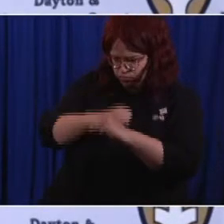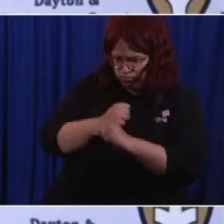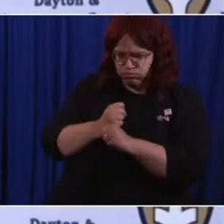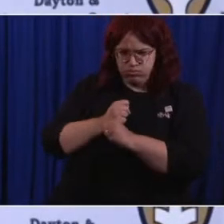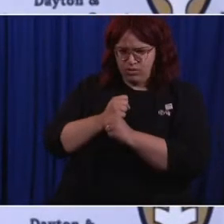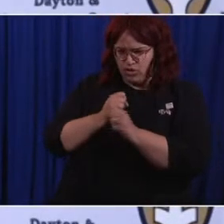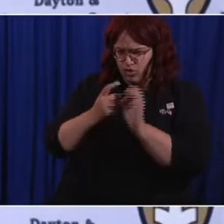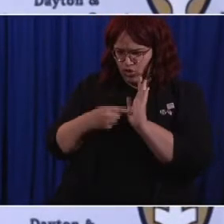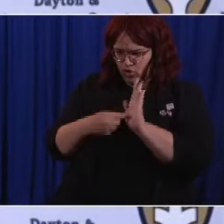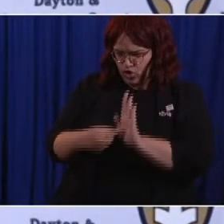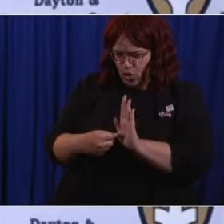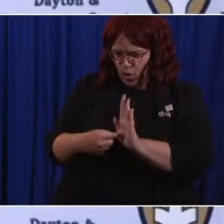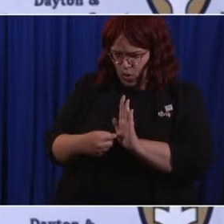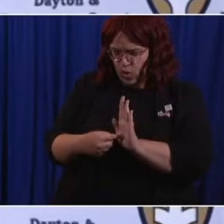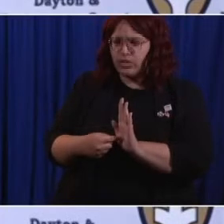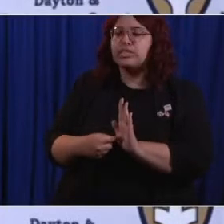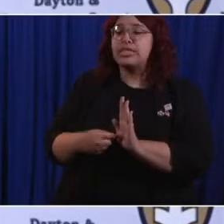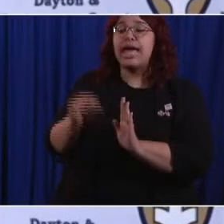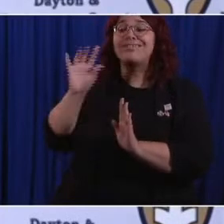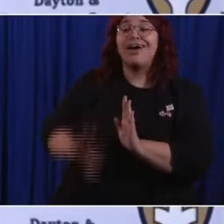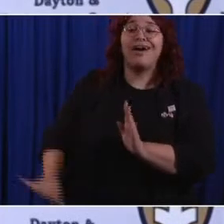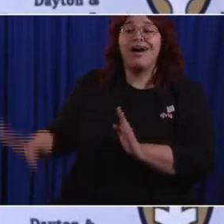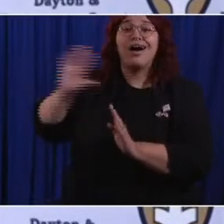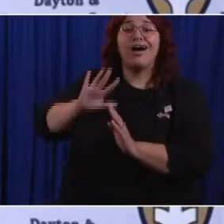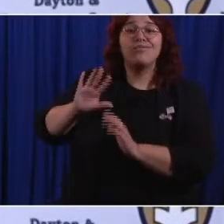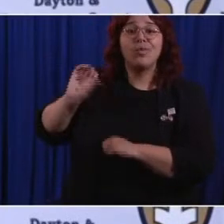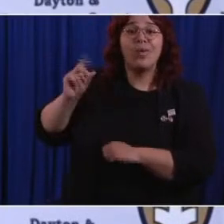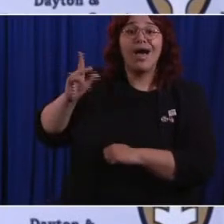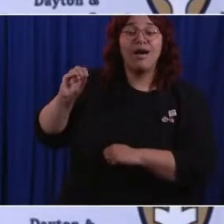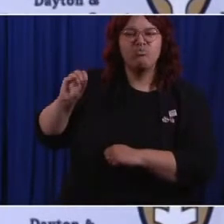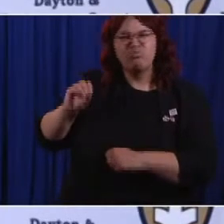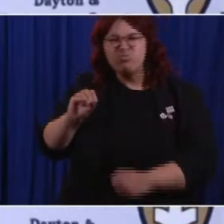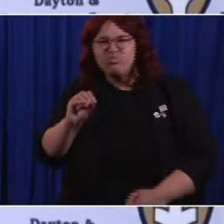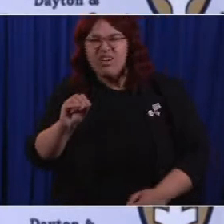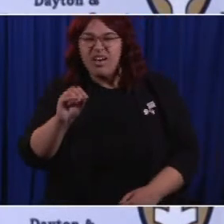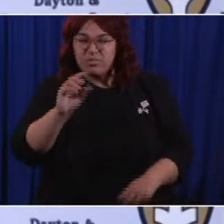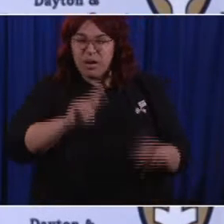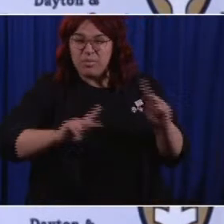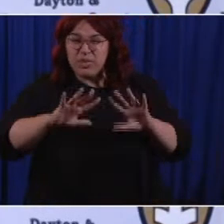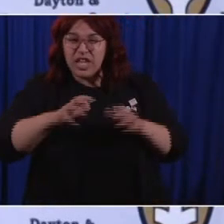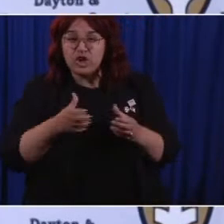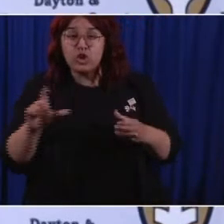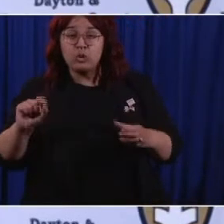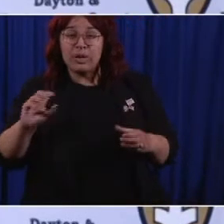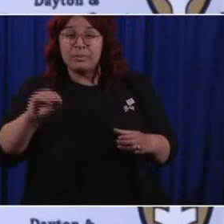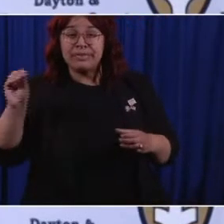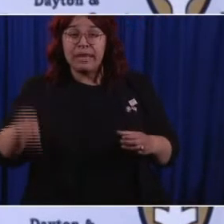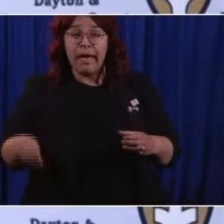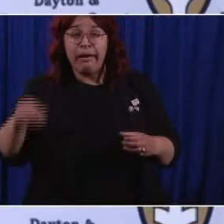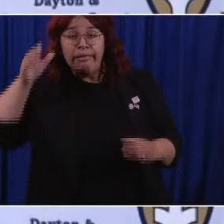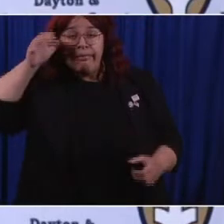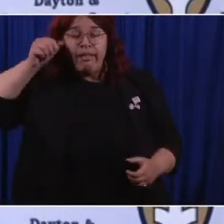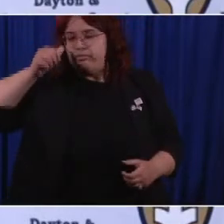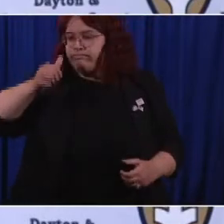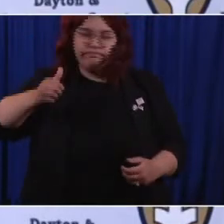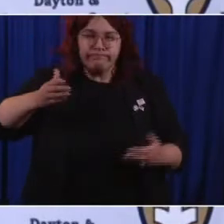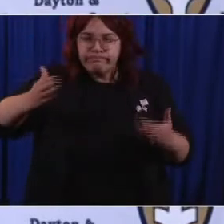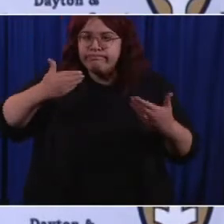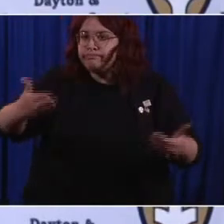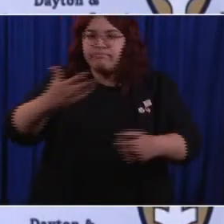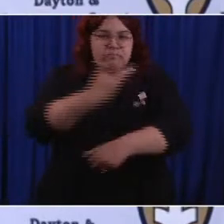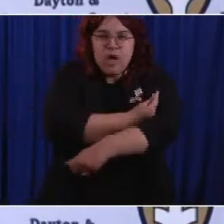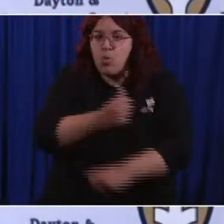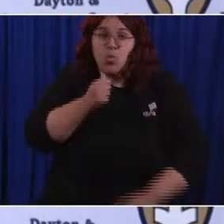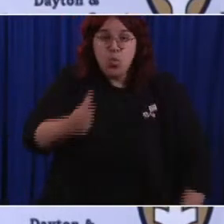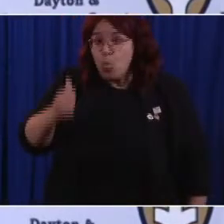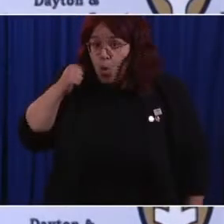not going to get this vaccine, or at least not going to get it anytime soon. We're seeing Ohio legislators who are